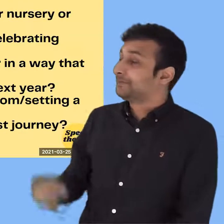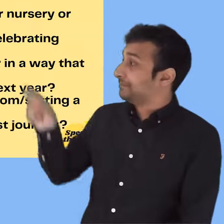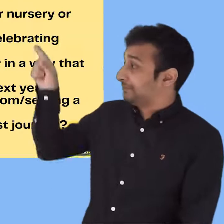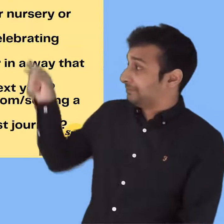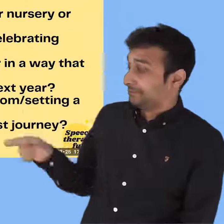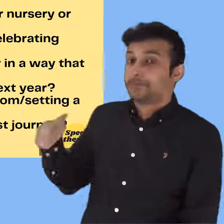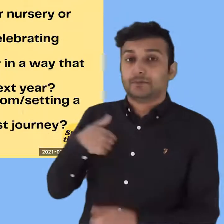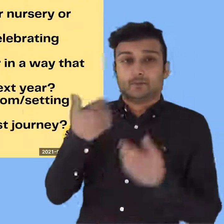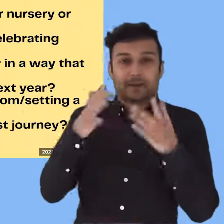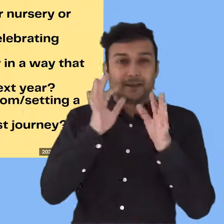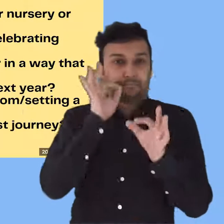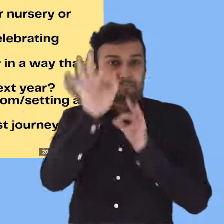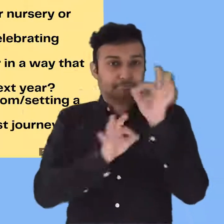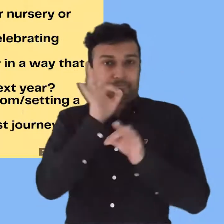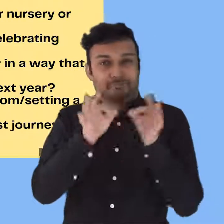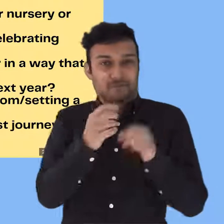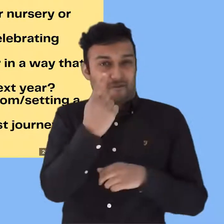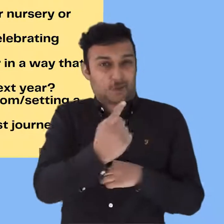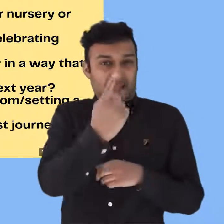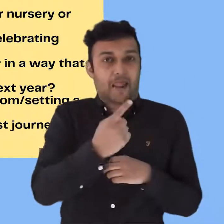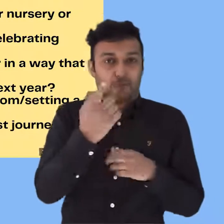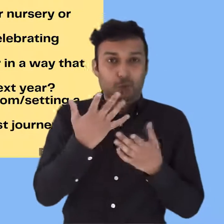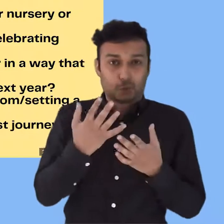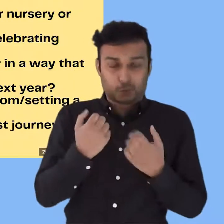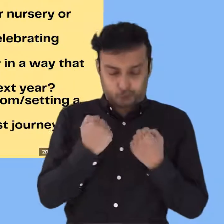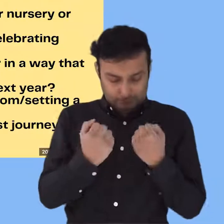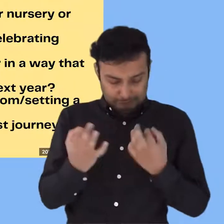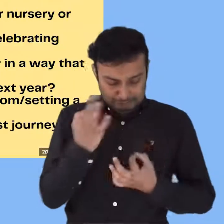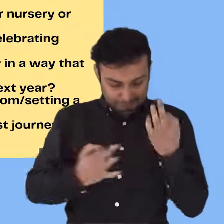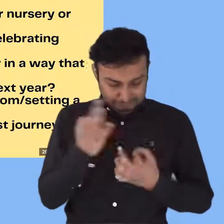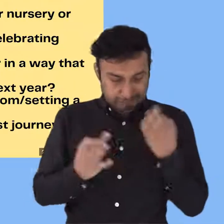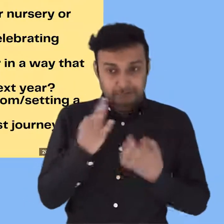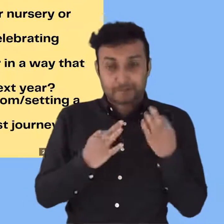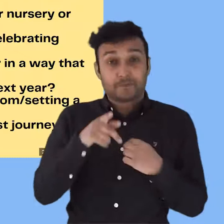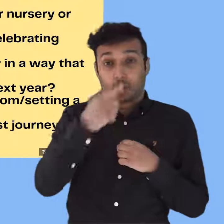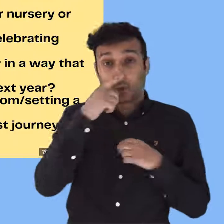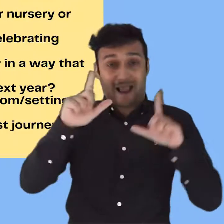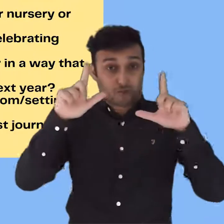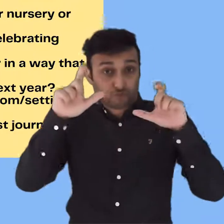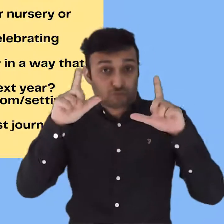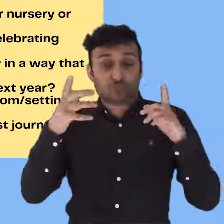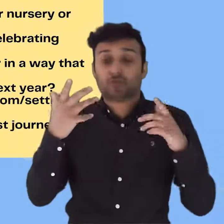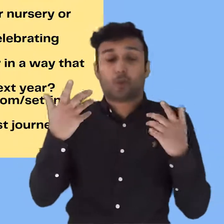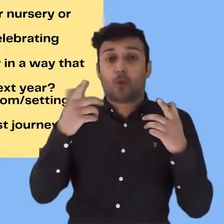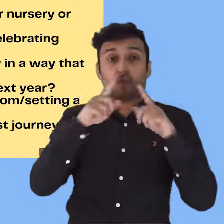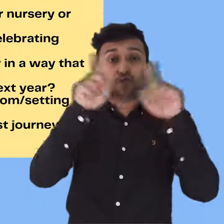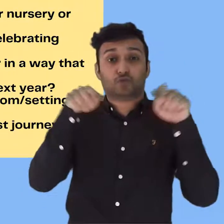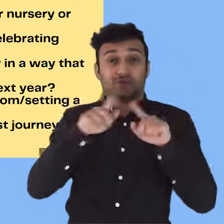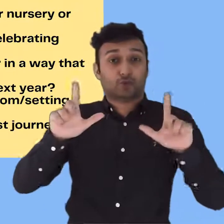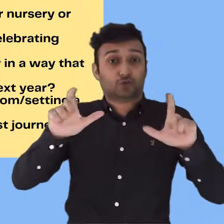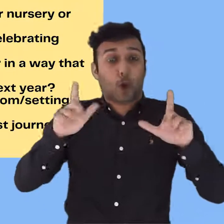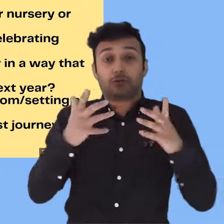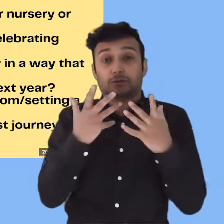to screenshot this or take a photo of this if that would be helpful to you. These slides are also going to